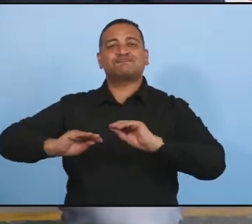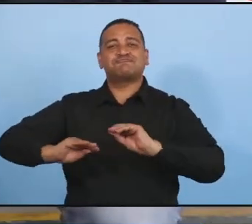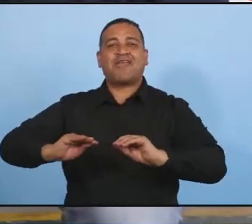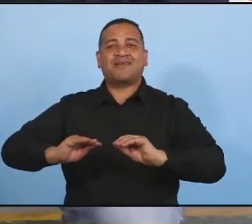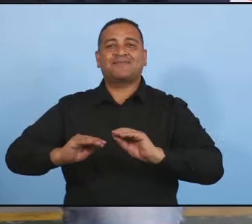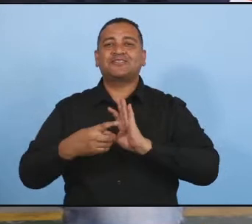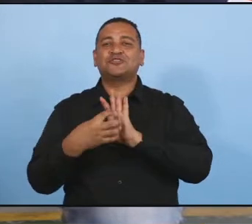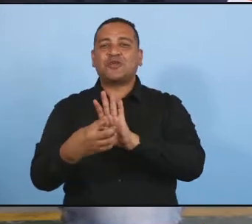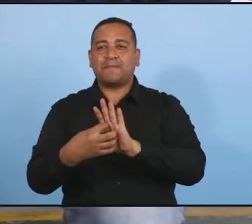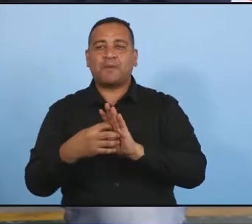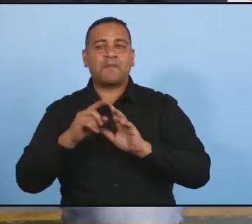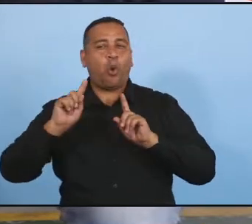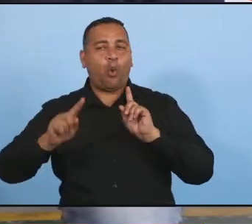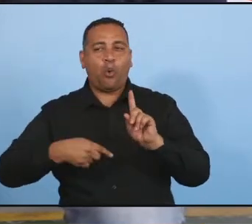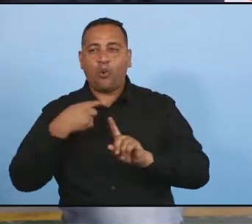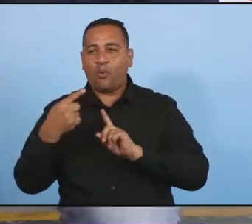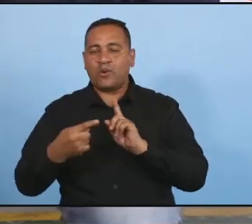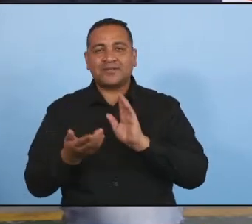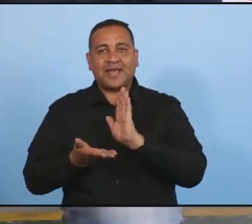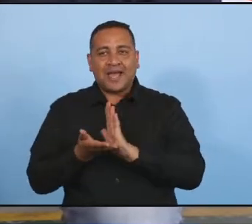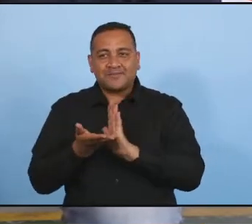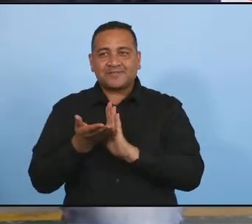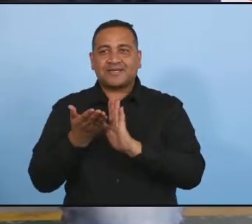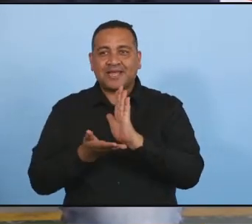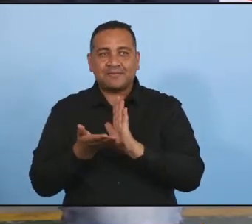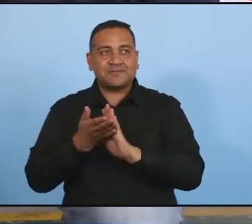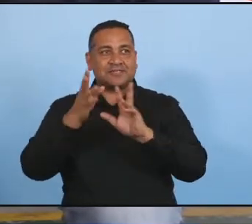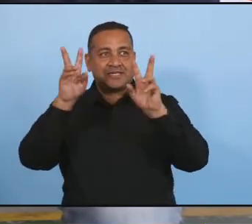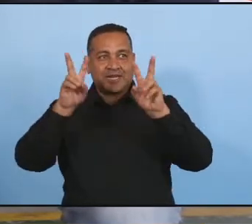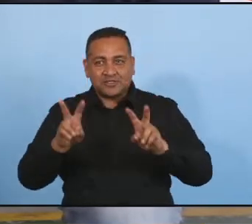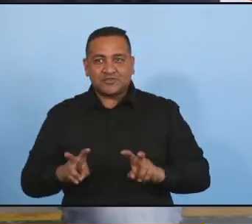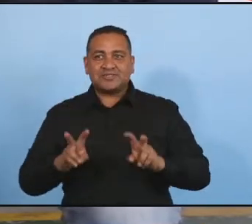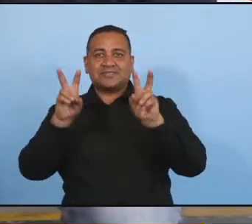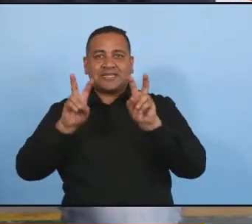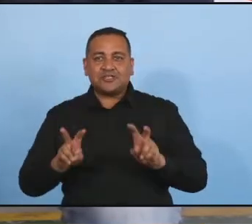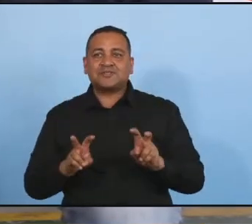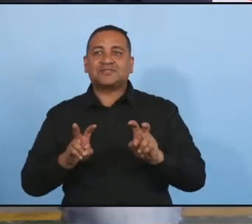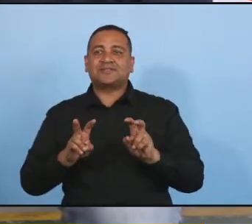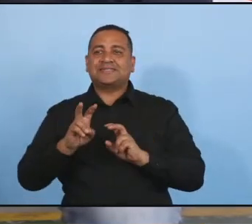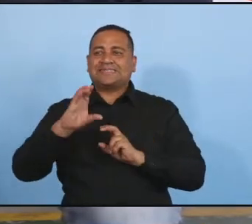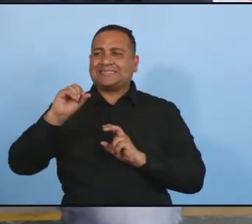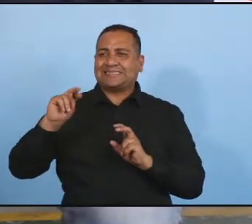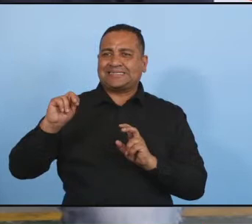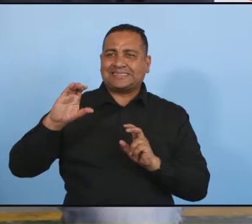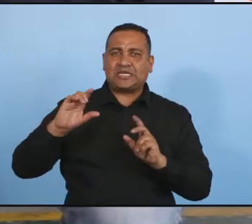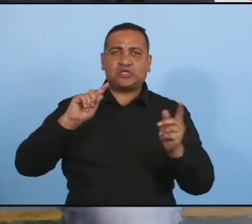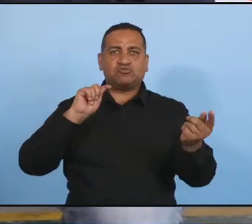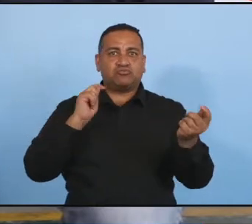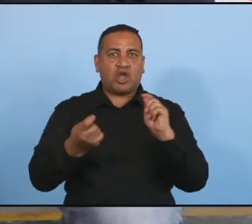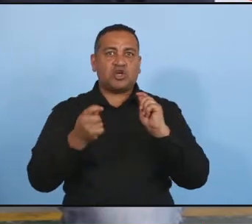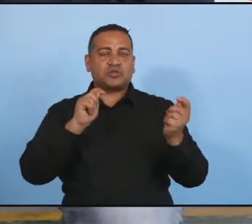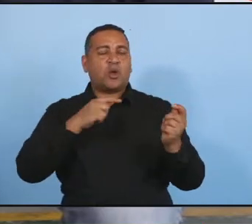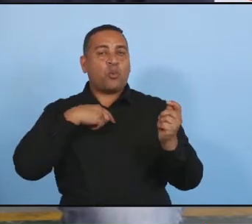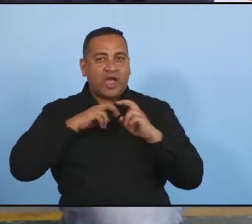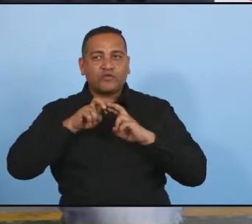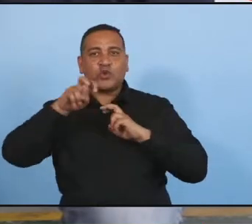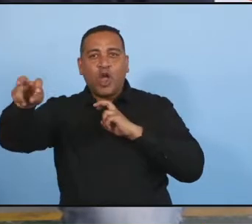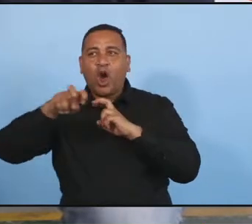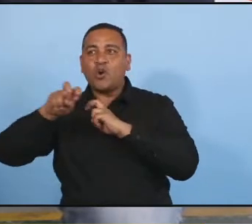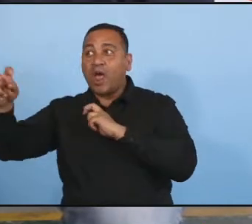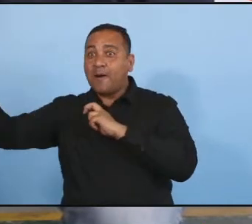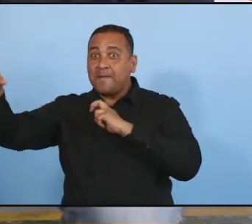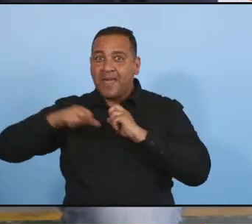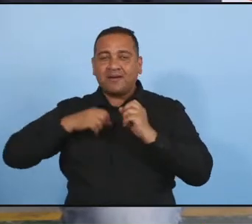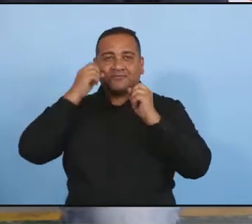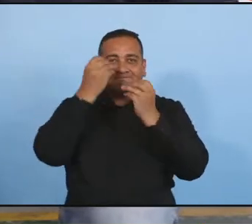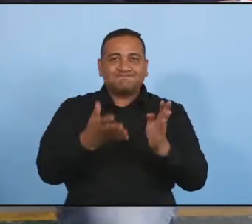And this is an ever-changing sector. Yes, This is changing. because of the technology. Yeah. Technologies. I think I'm going to be doing